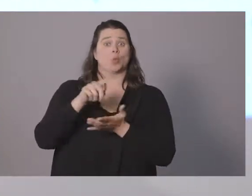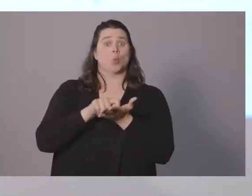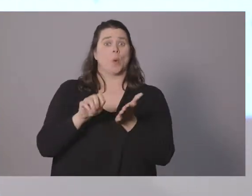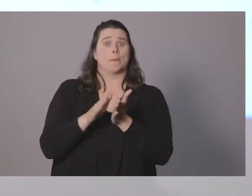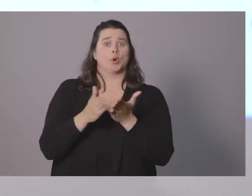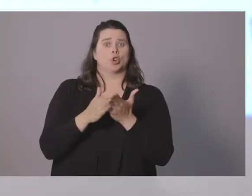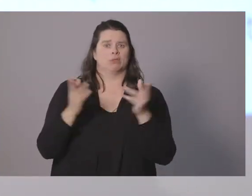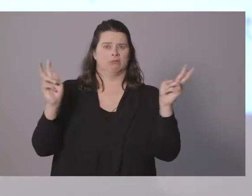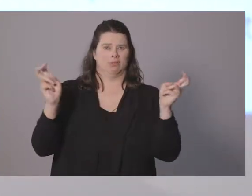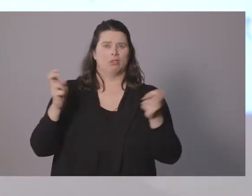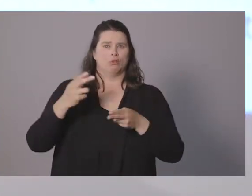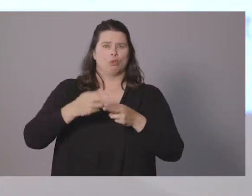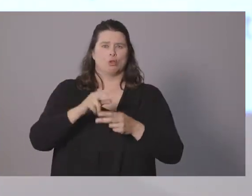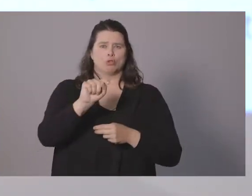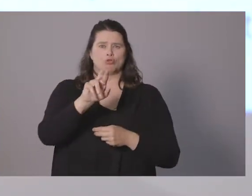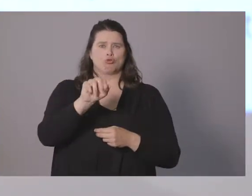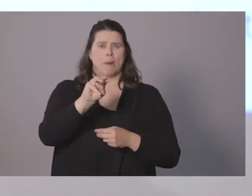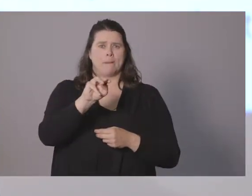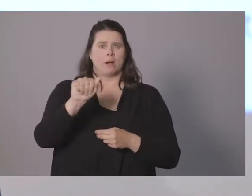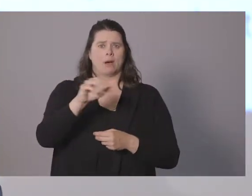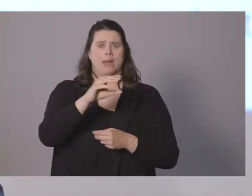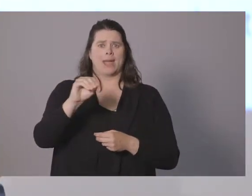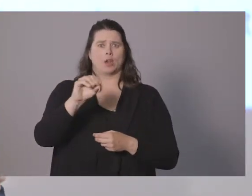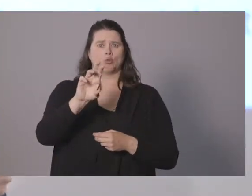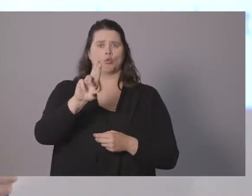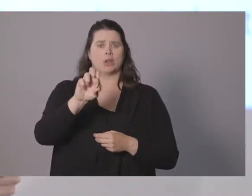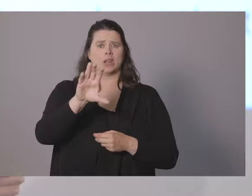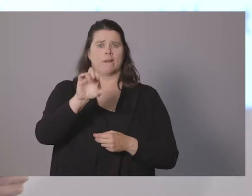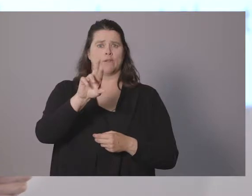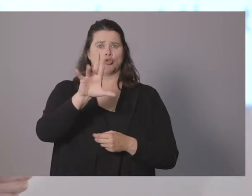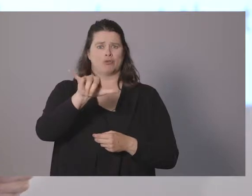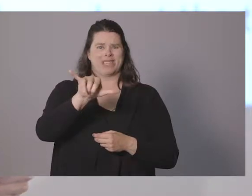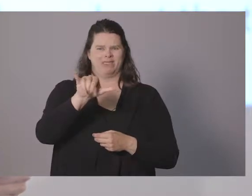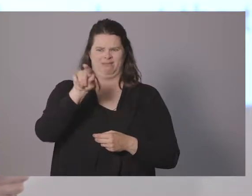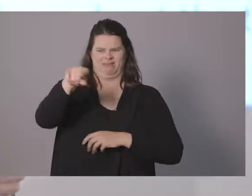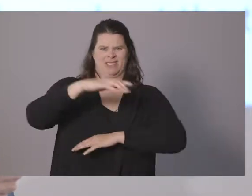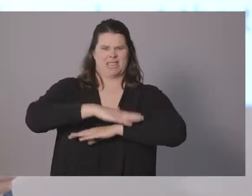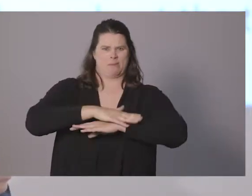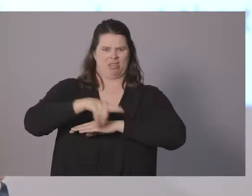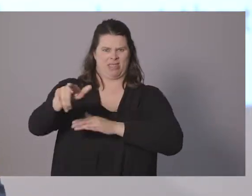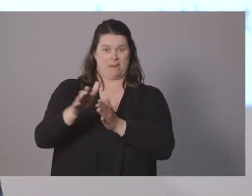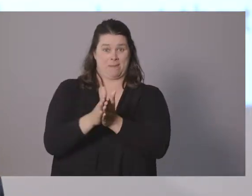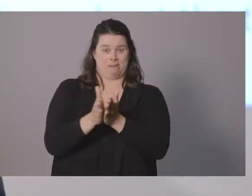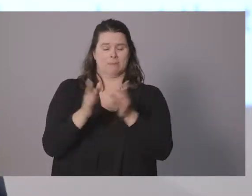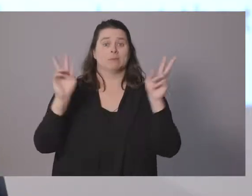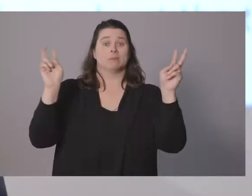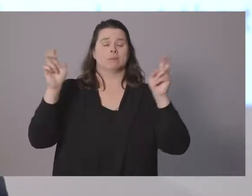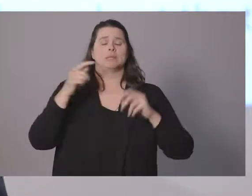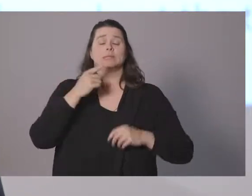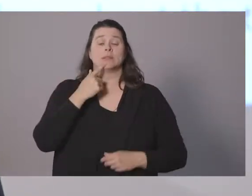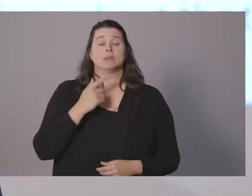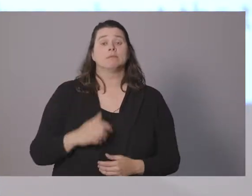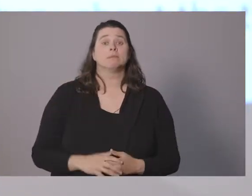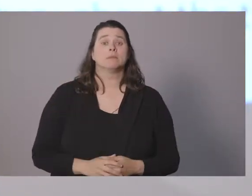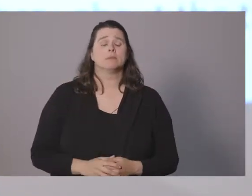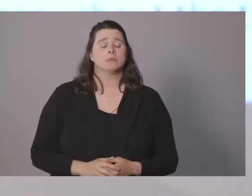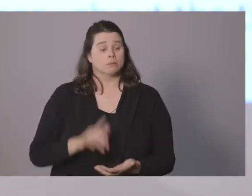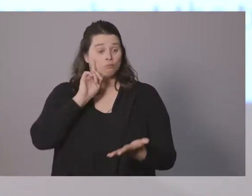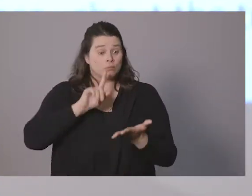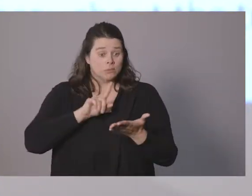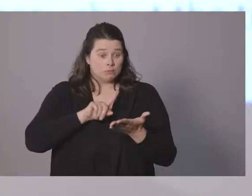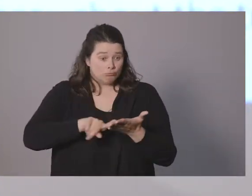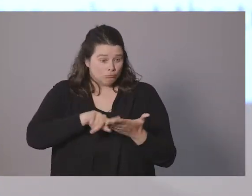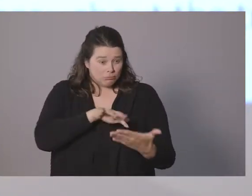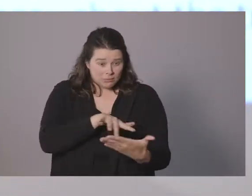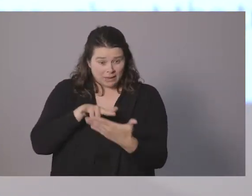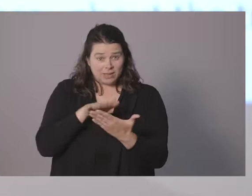there, near the very beginning said, "To study psychological trauma is to come face to face both with human